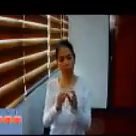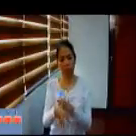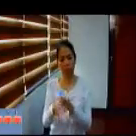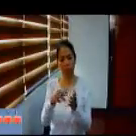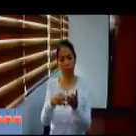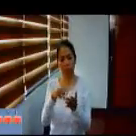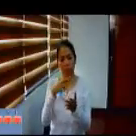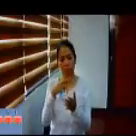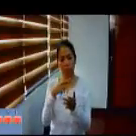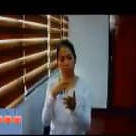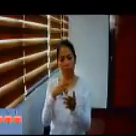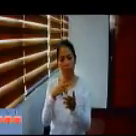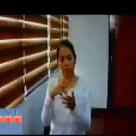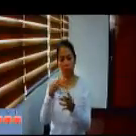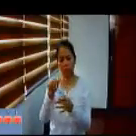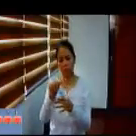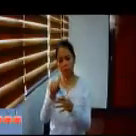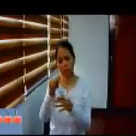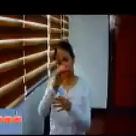yield reduction.